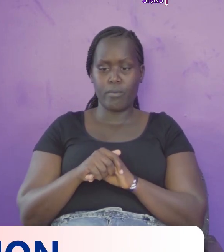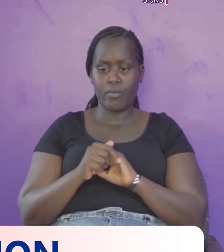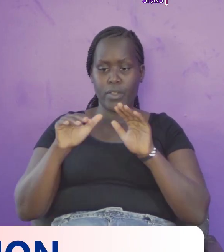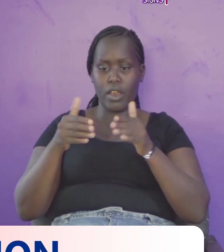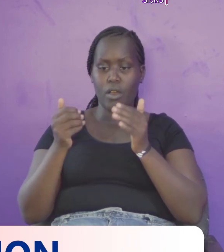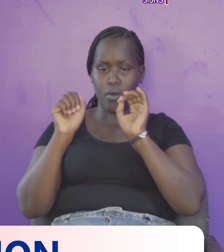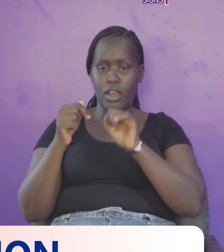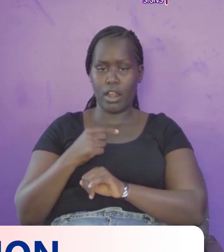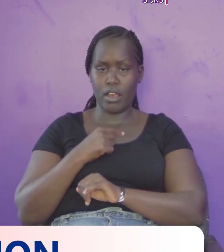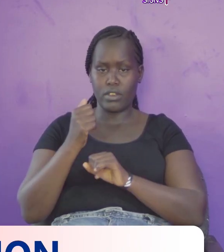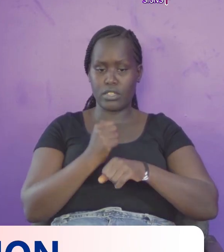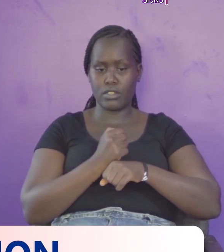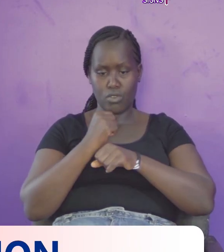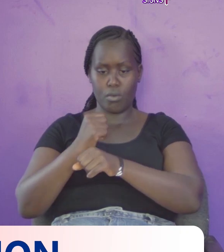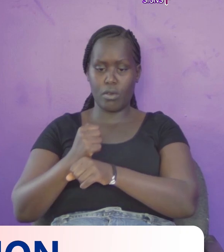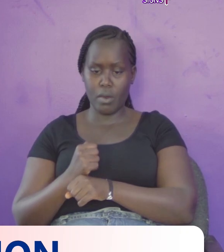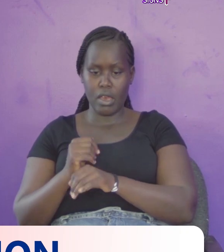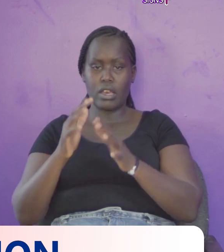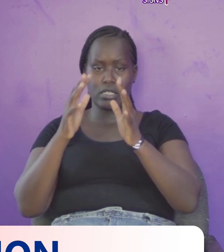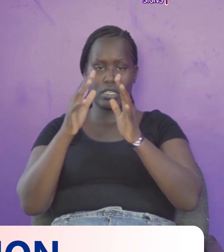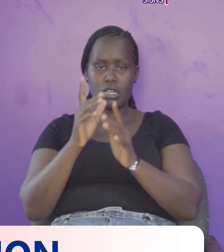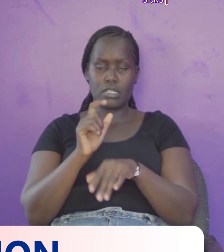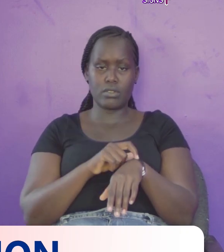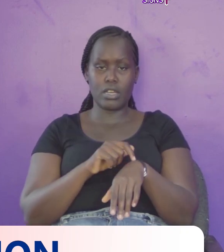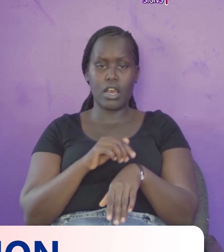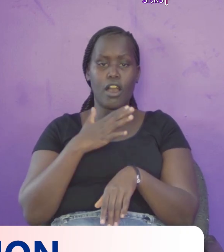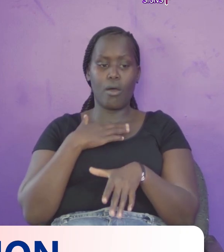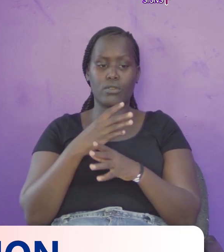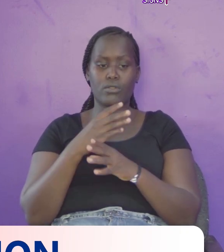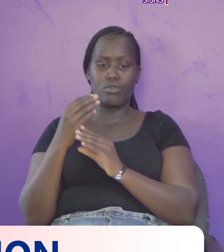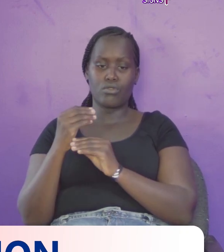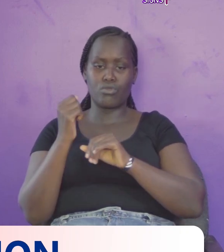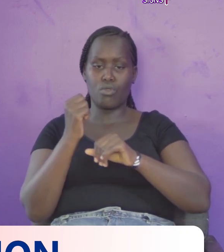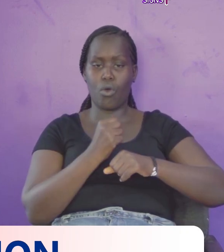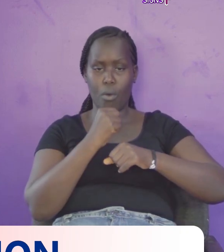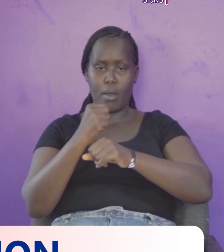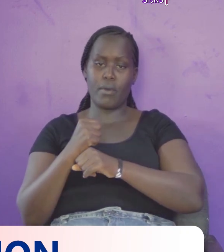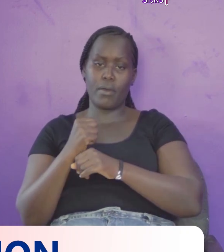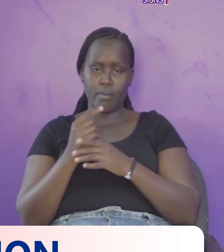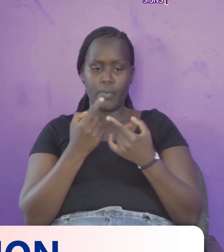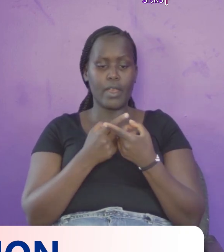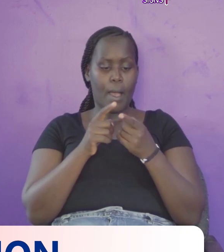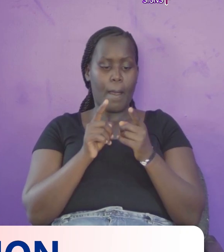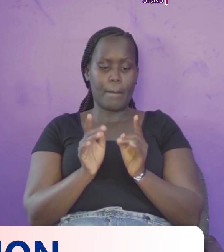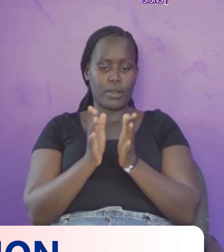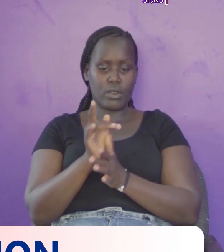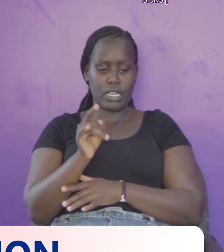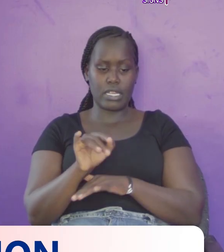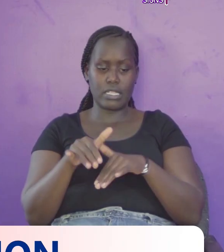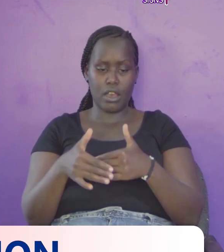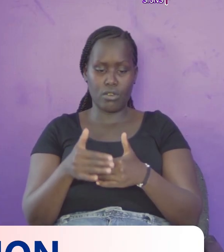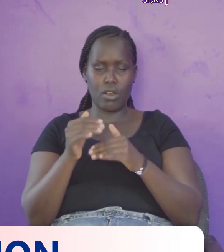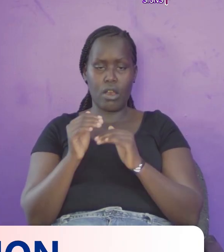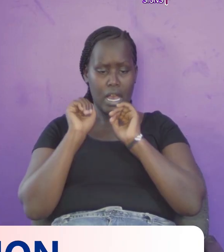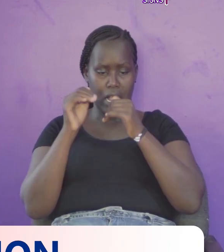Bay? It's Christmas time. I would like to go to Homa Bay. But with this, how do I visit Homa